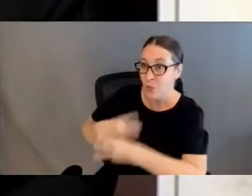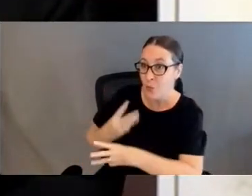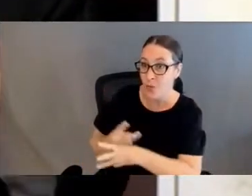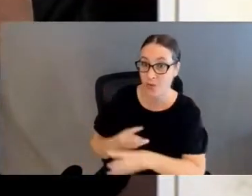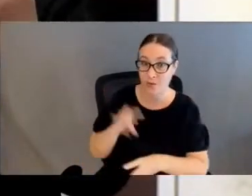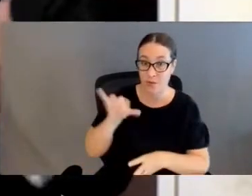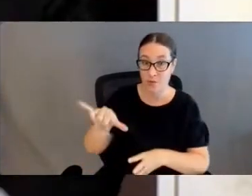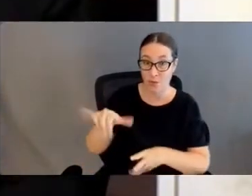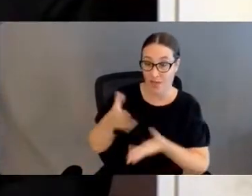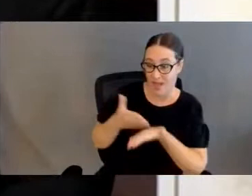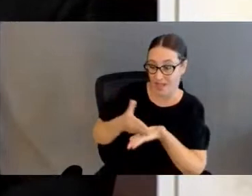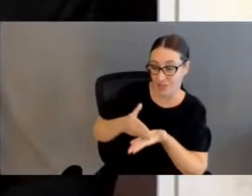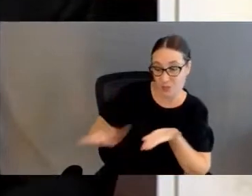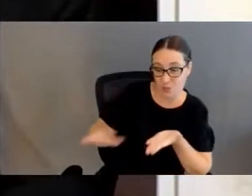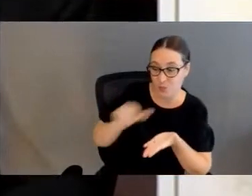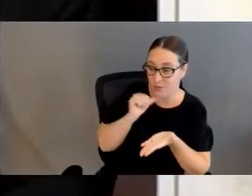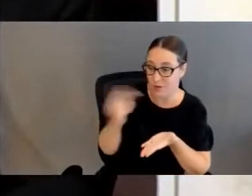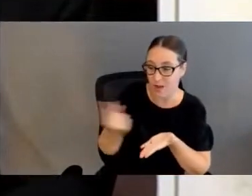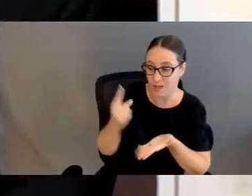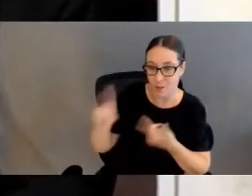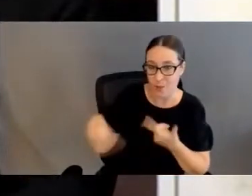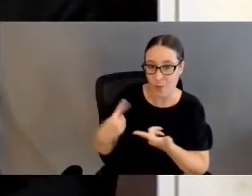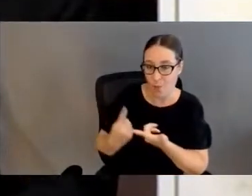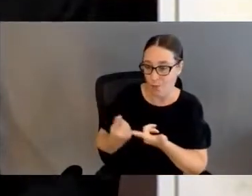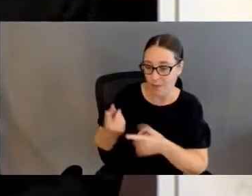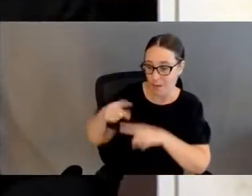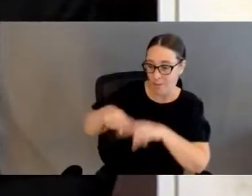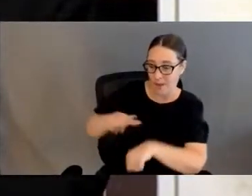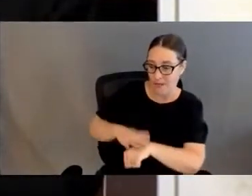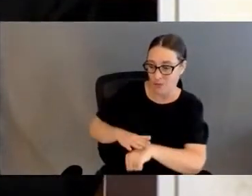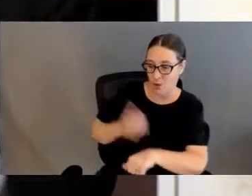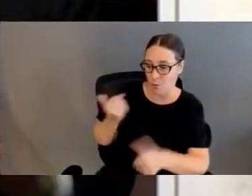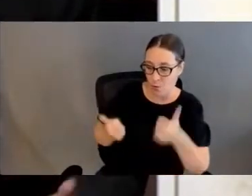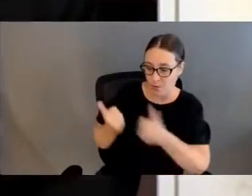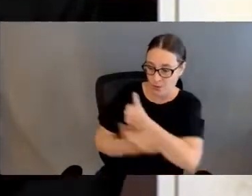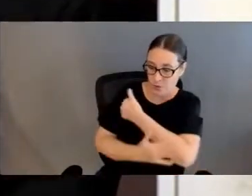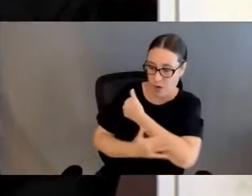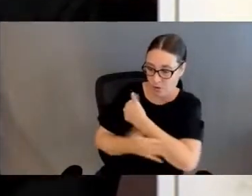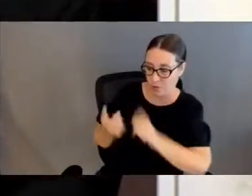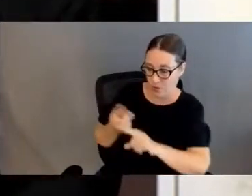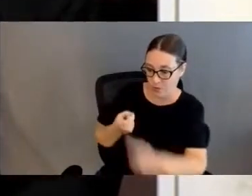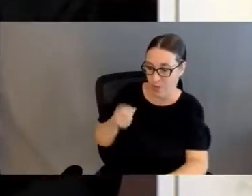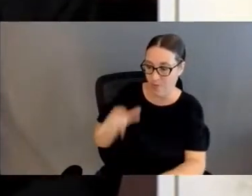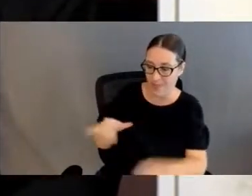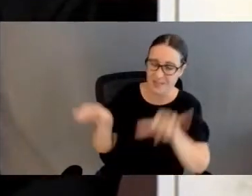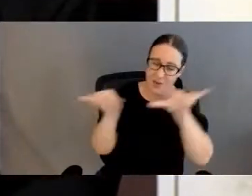that is only based on your country of origin. It's a common